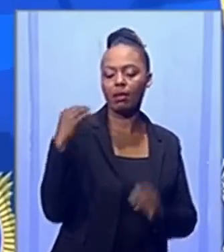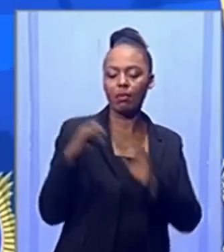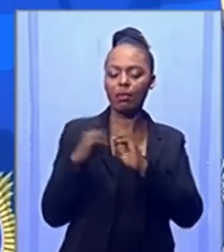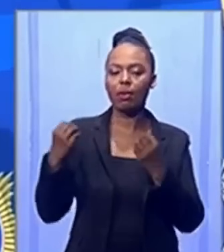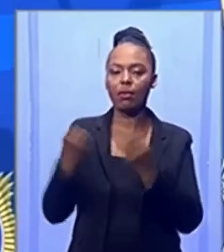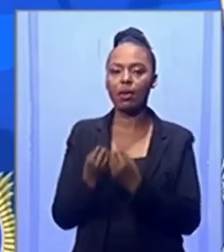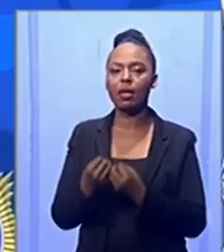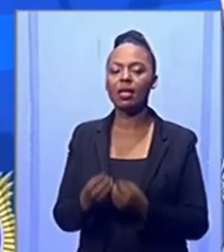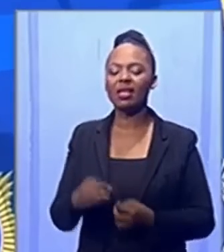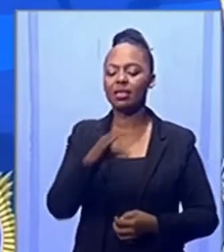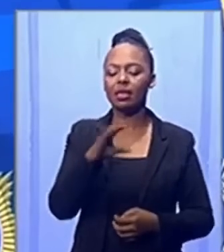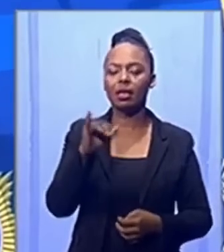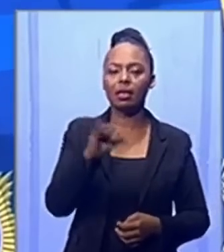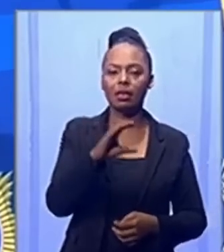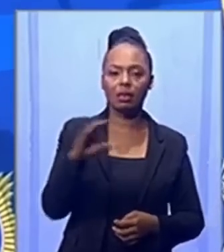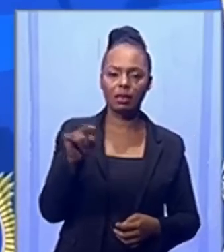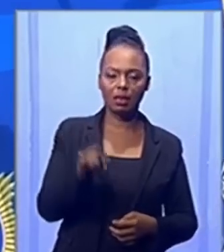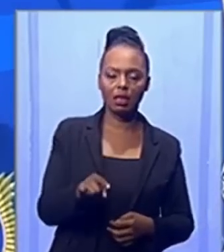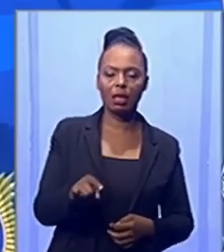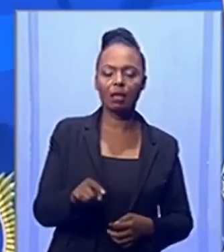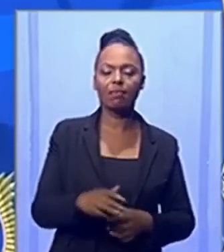Commander-in-Chief, the real one,